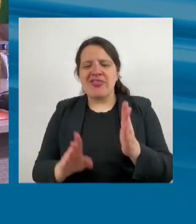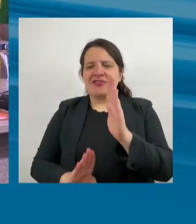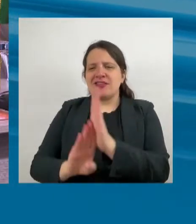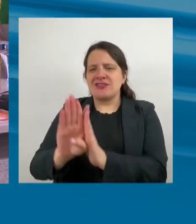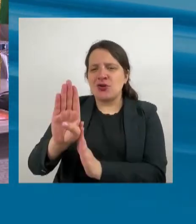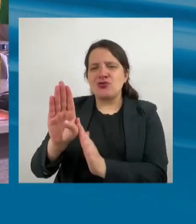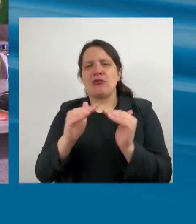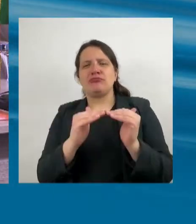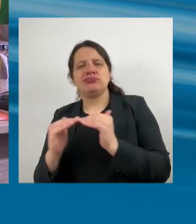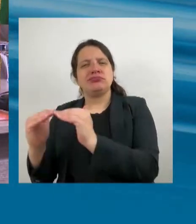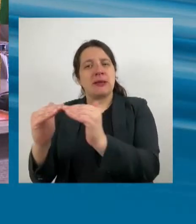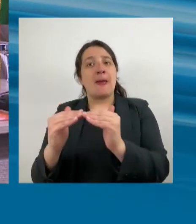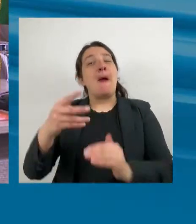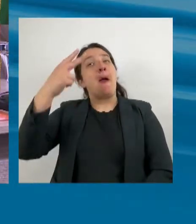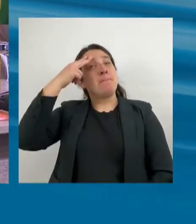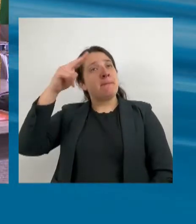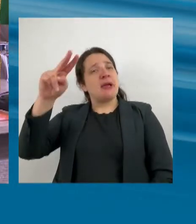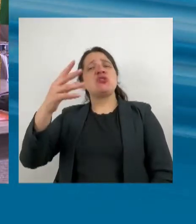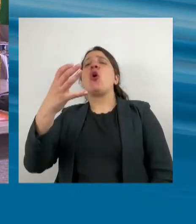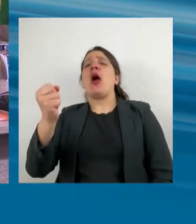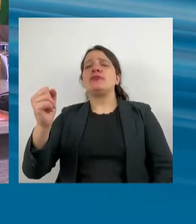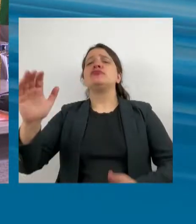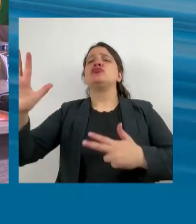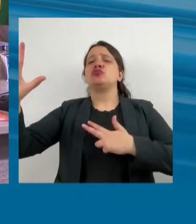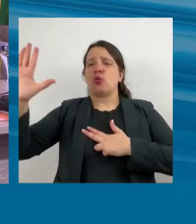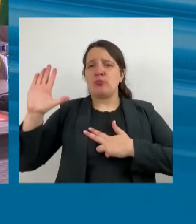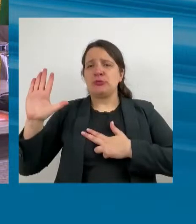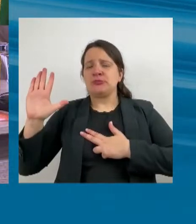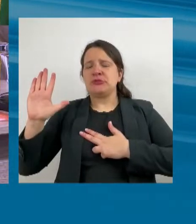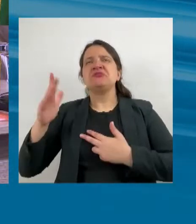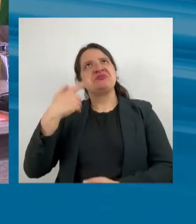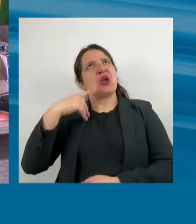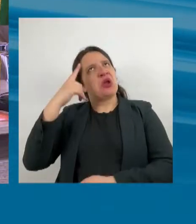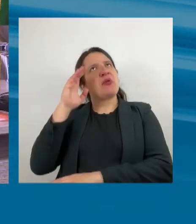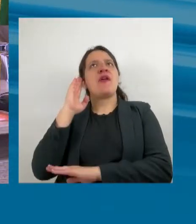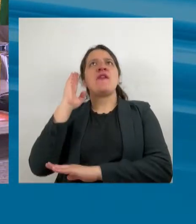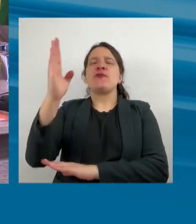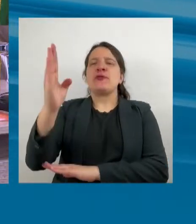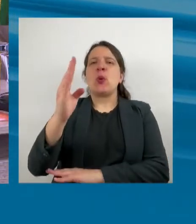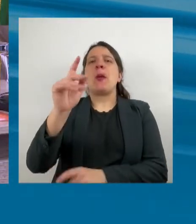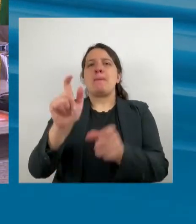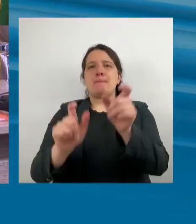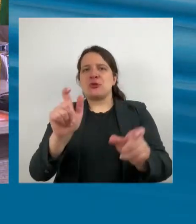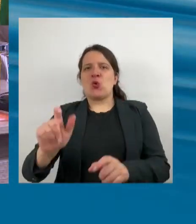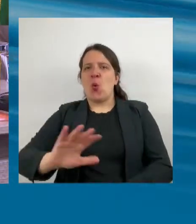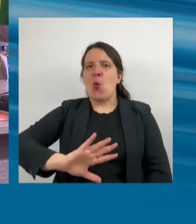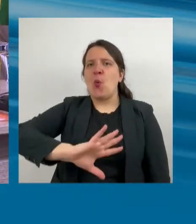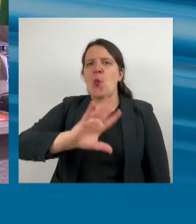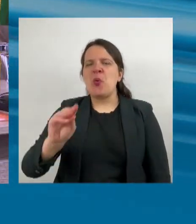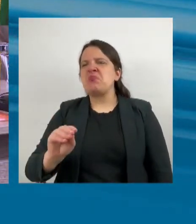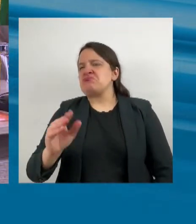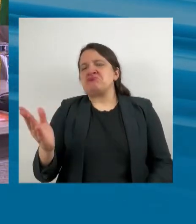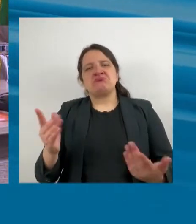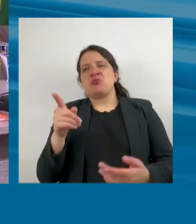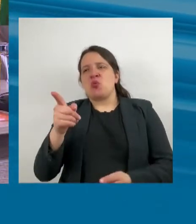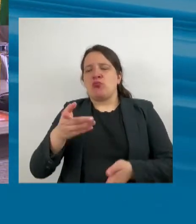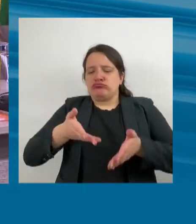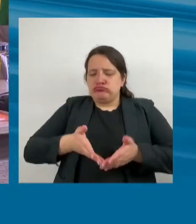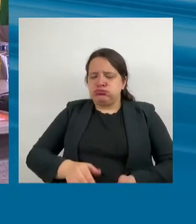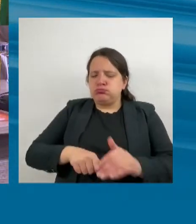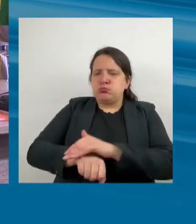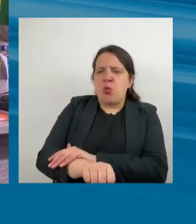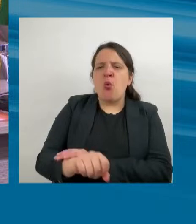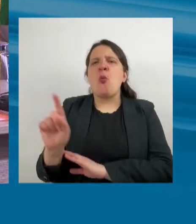equitable development. Mexico is firmly committed in the building of structures so that all